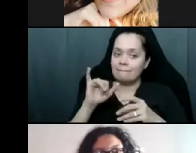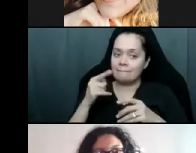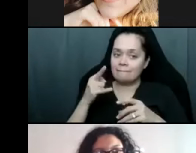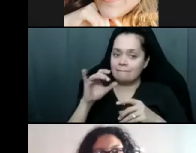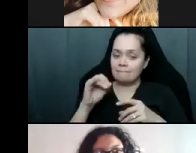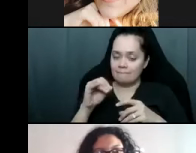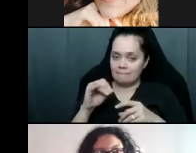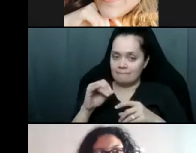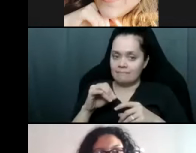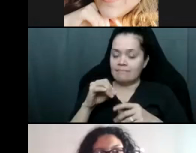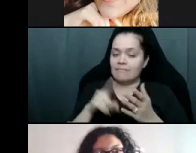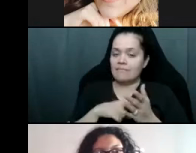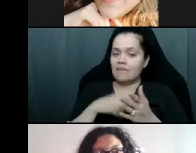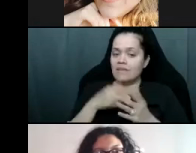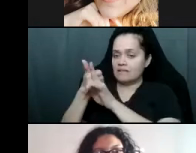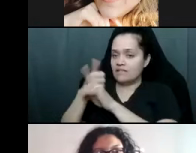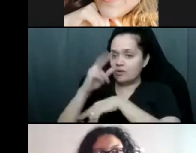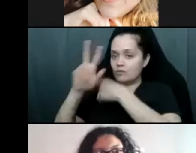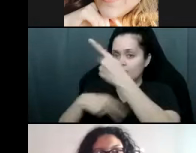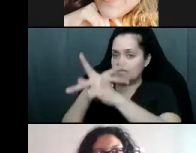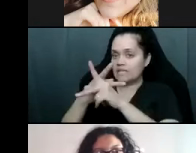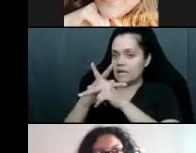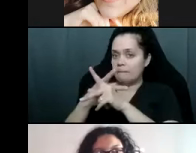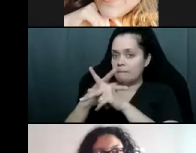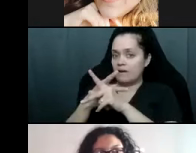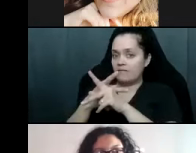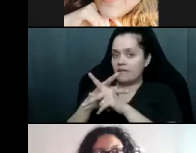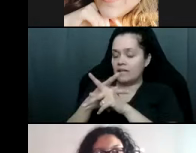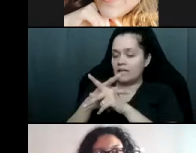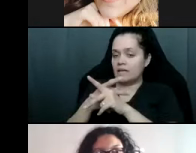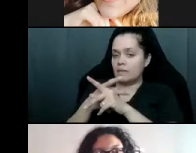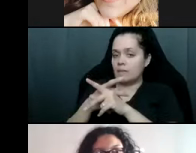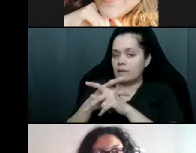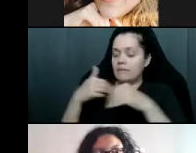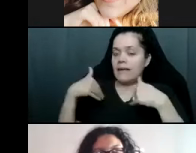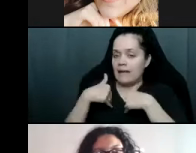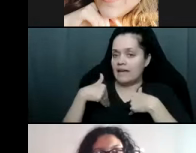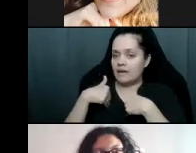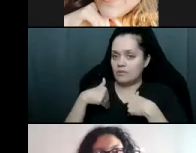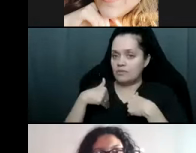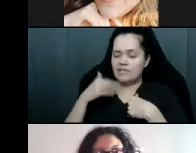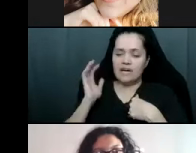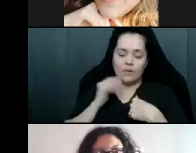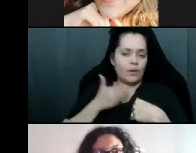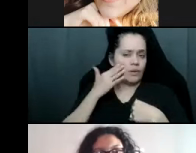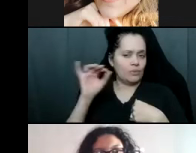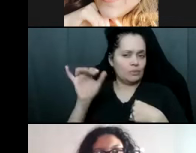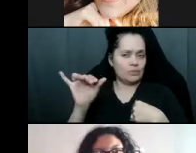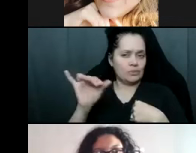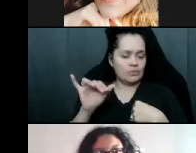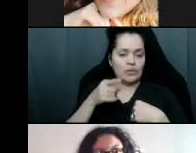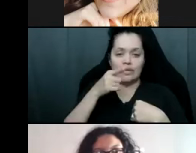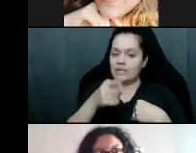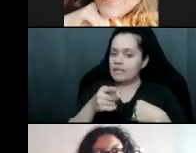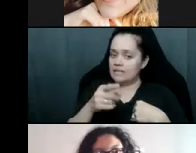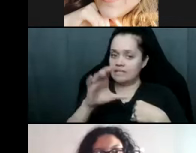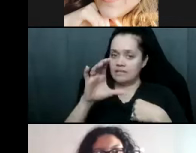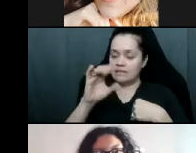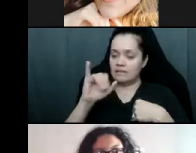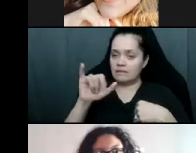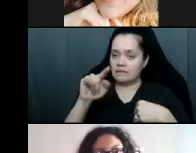Sometimes Australia has their own version of animals that we're sort of familiar with too. This is not the coyote,